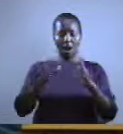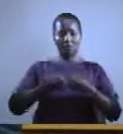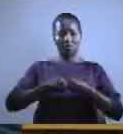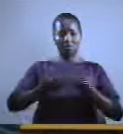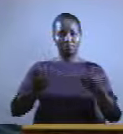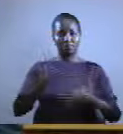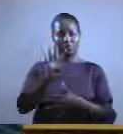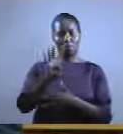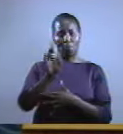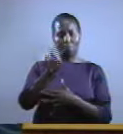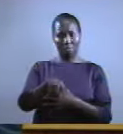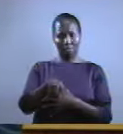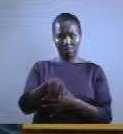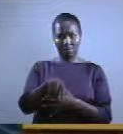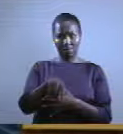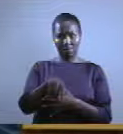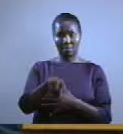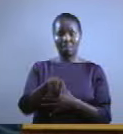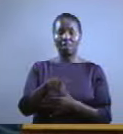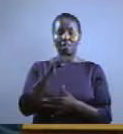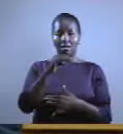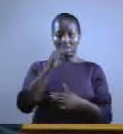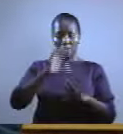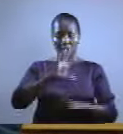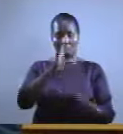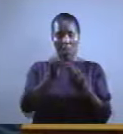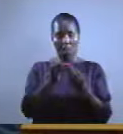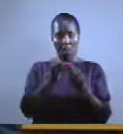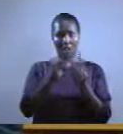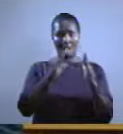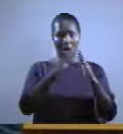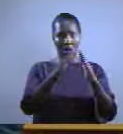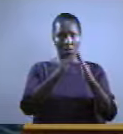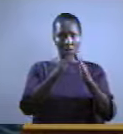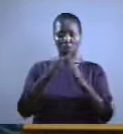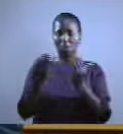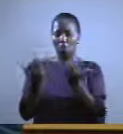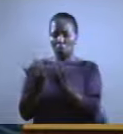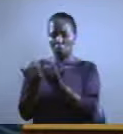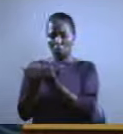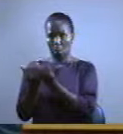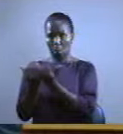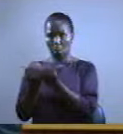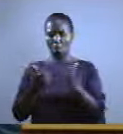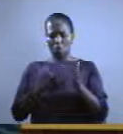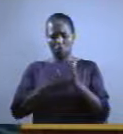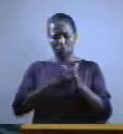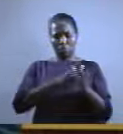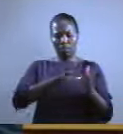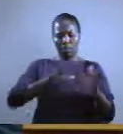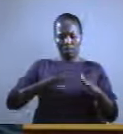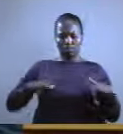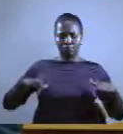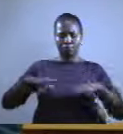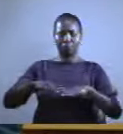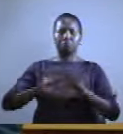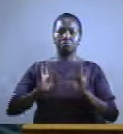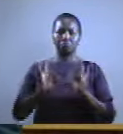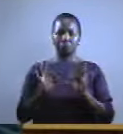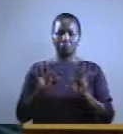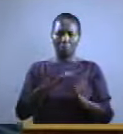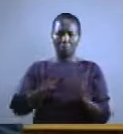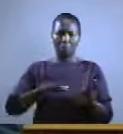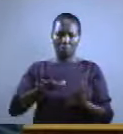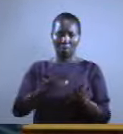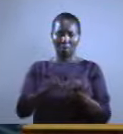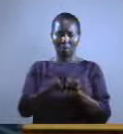houses together, which will be integrated with schools and shopping centers, among other facilities. It will also create